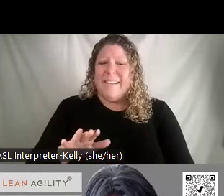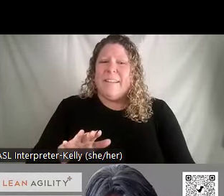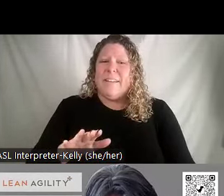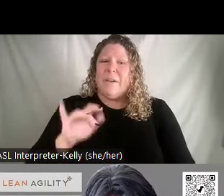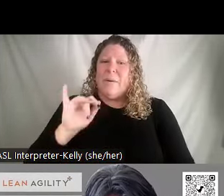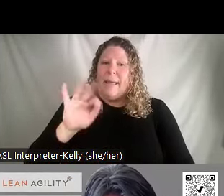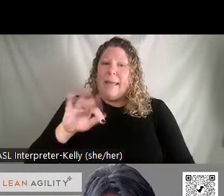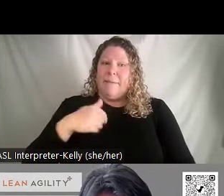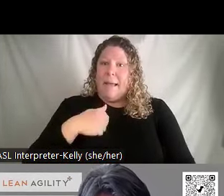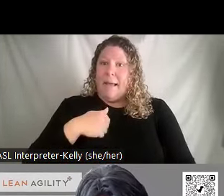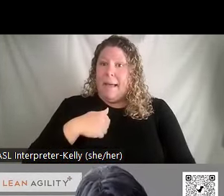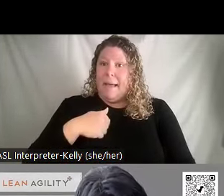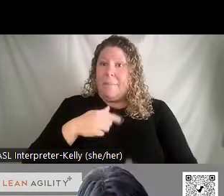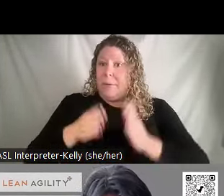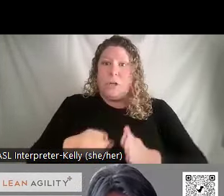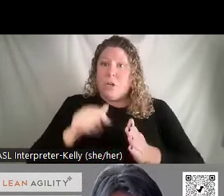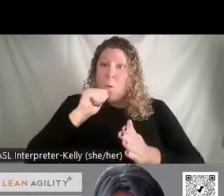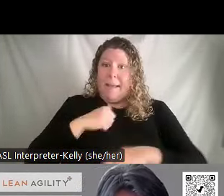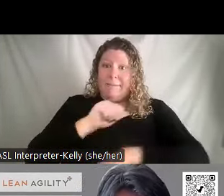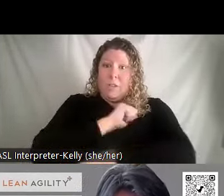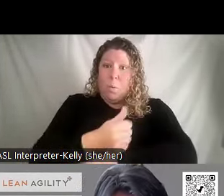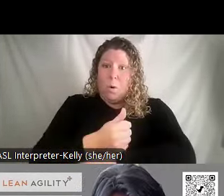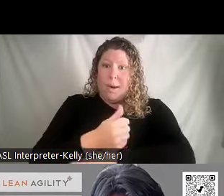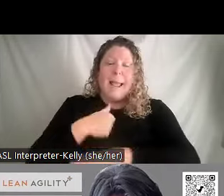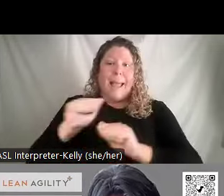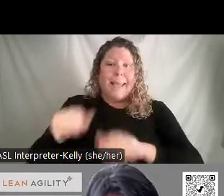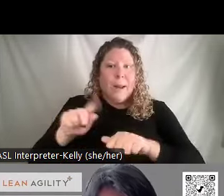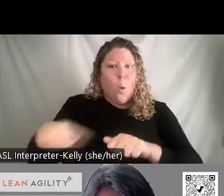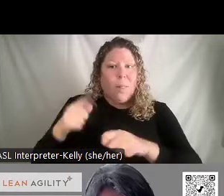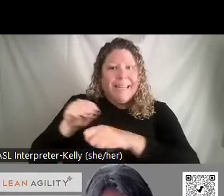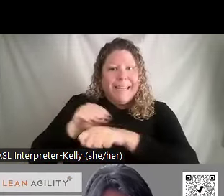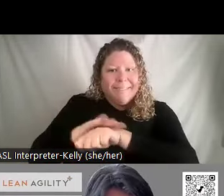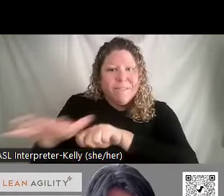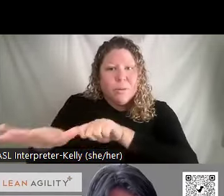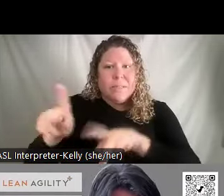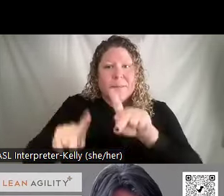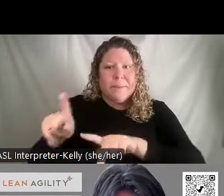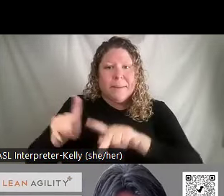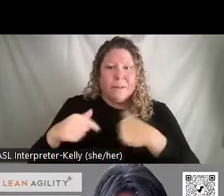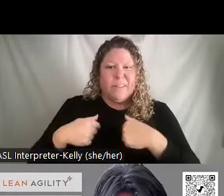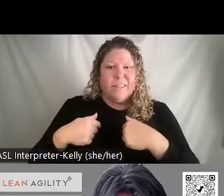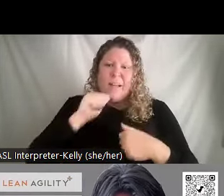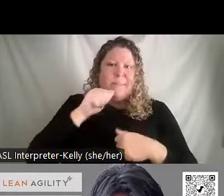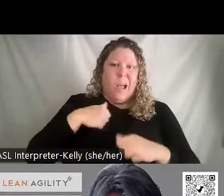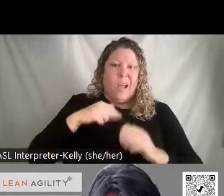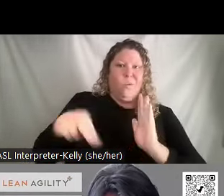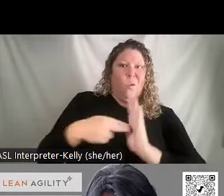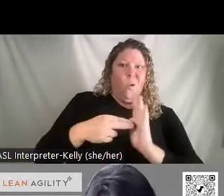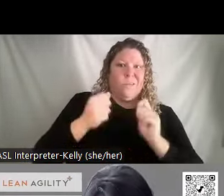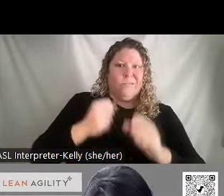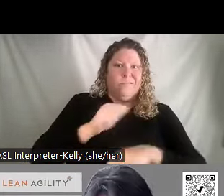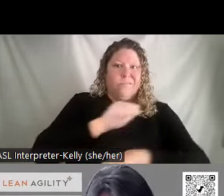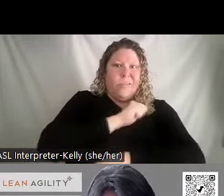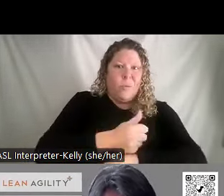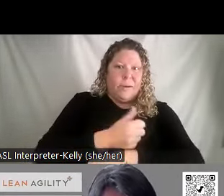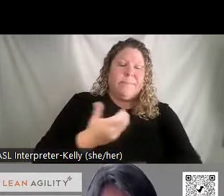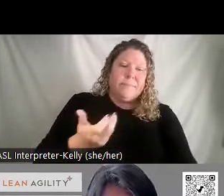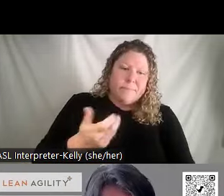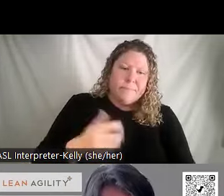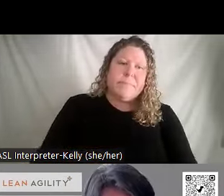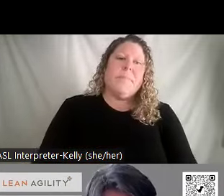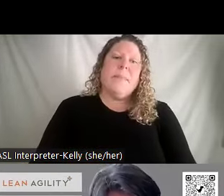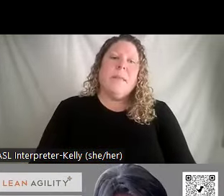have authority, if we only have influence? How can we be effective if only we have influence? So let's take a look. There's this